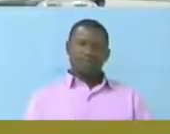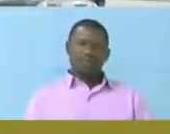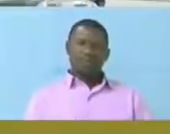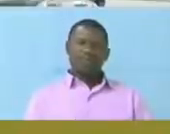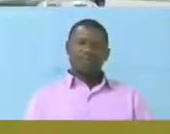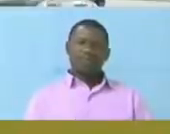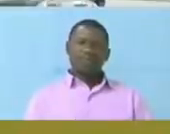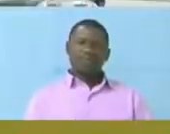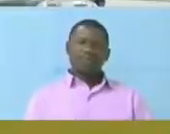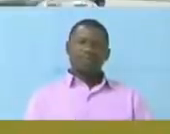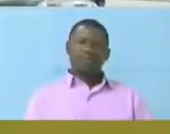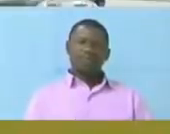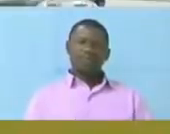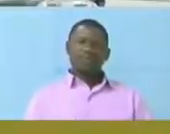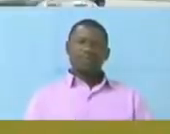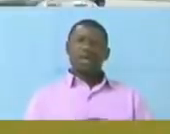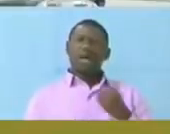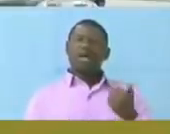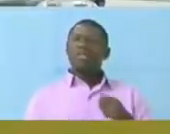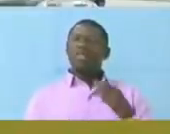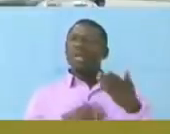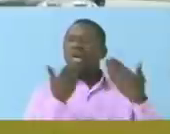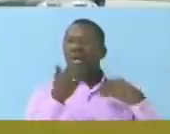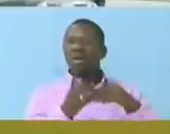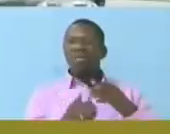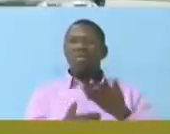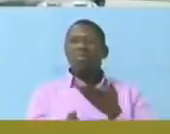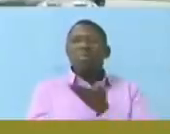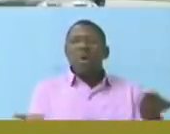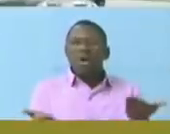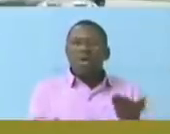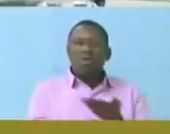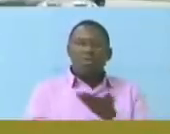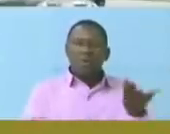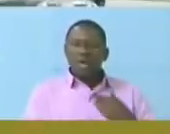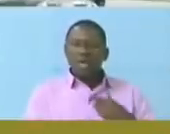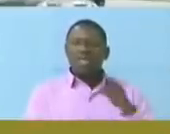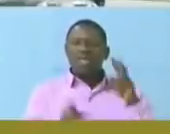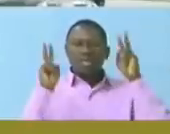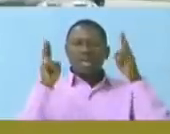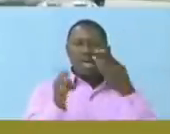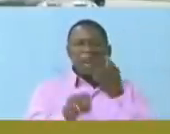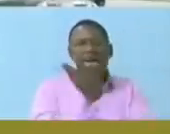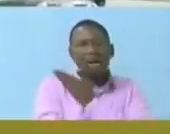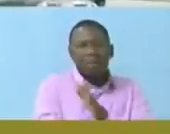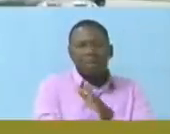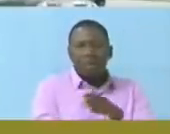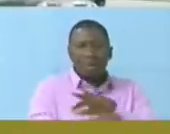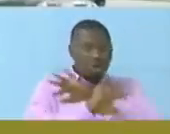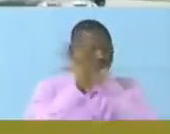this was, he never disclosed to me what had happened. That's why I made a global appeal.